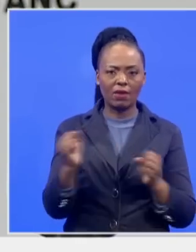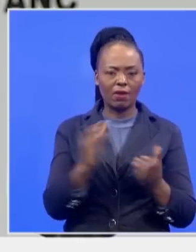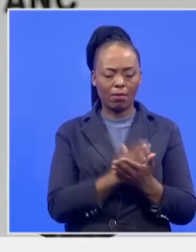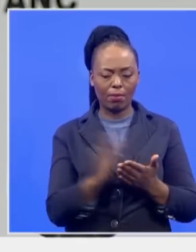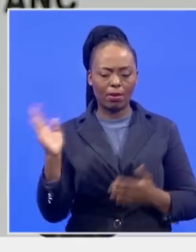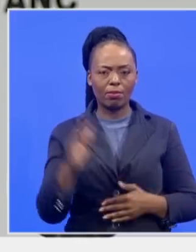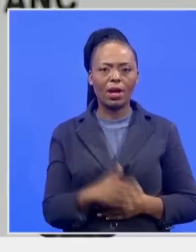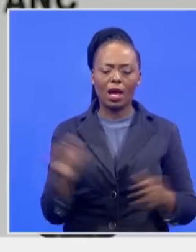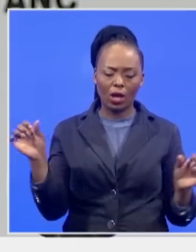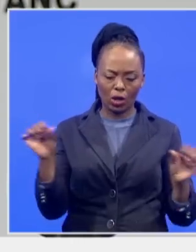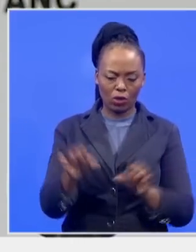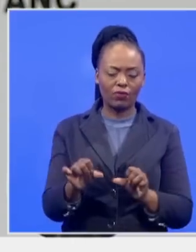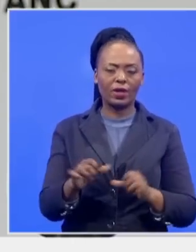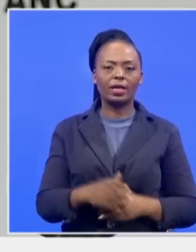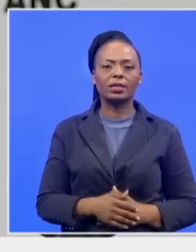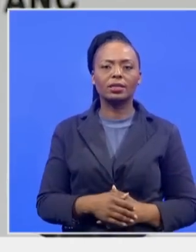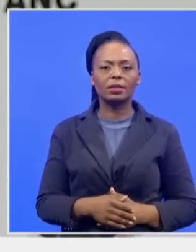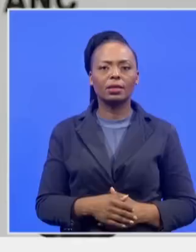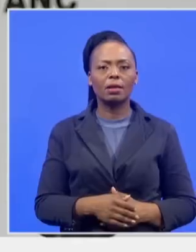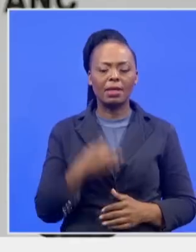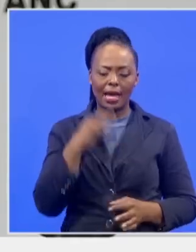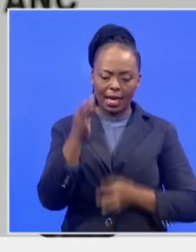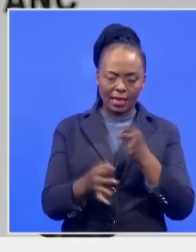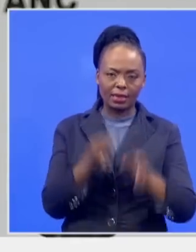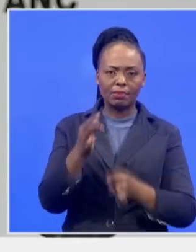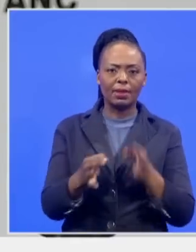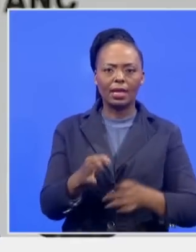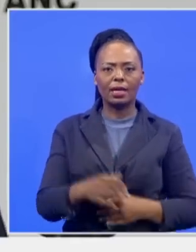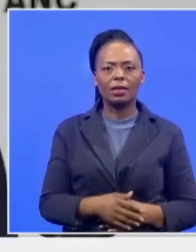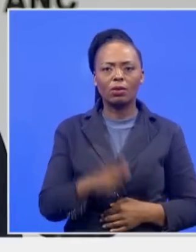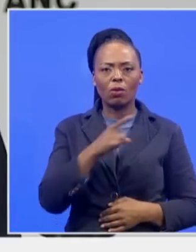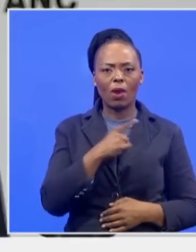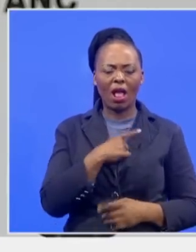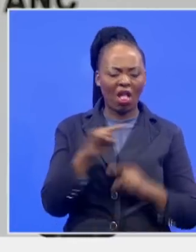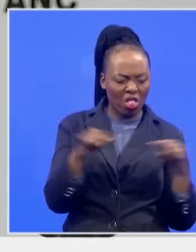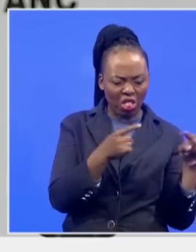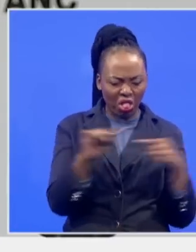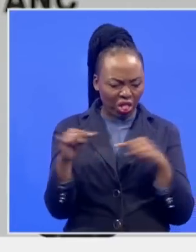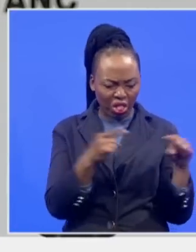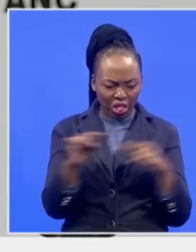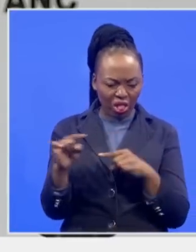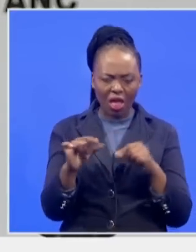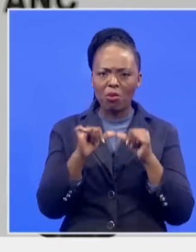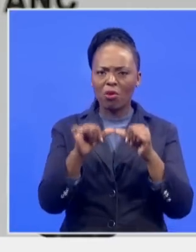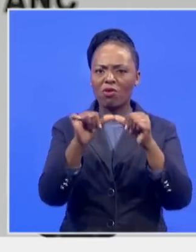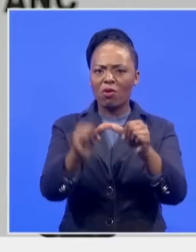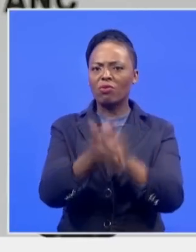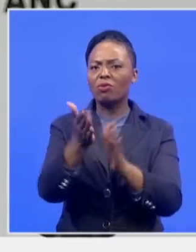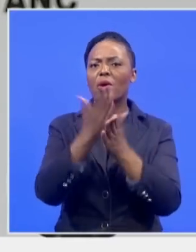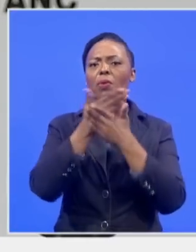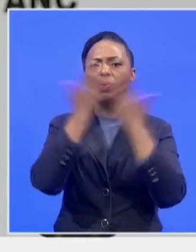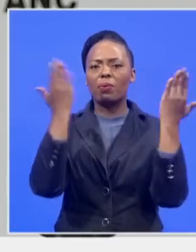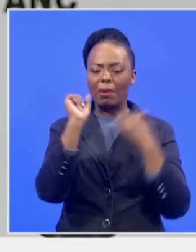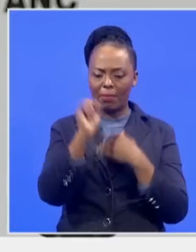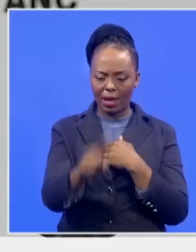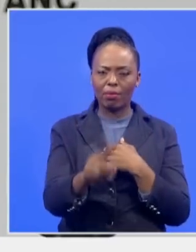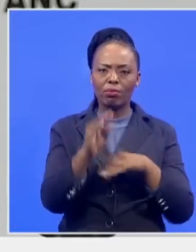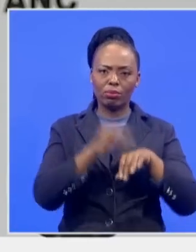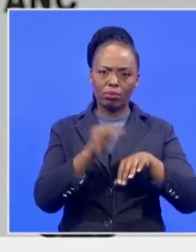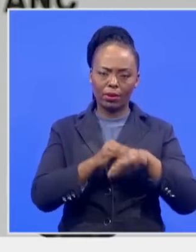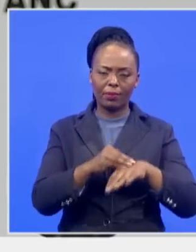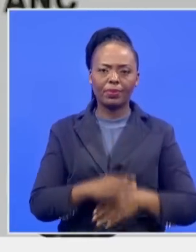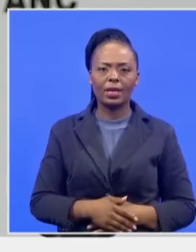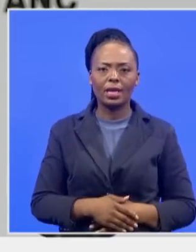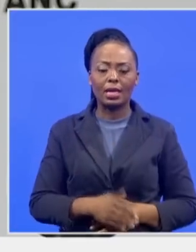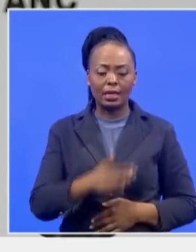reasons why, because they were trapped in squabbles and not moving forward. We believe that these comrades,